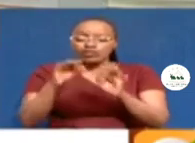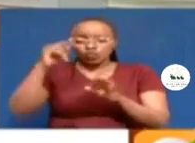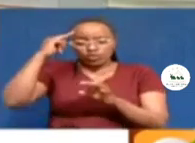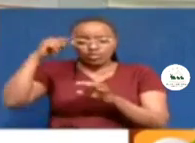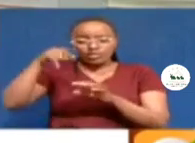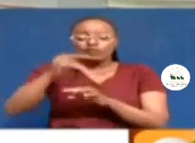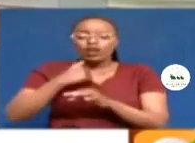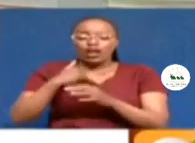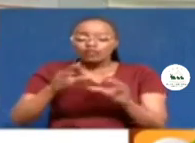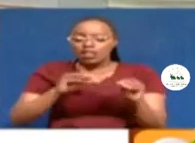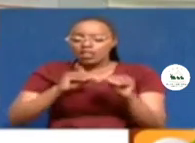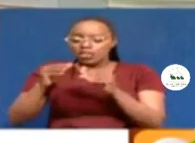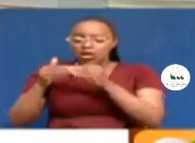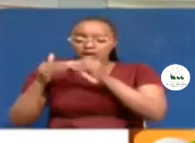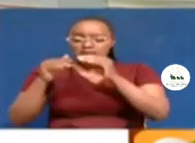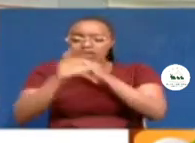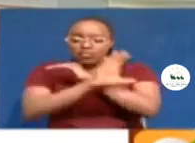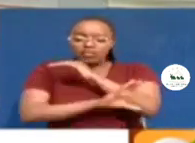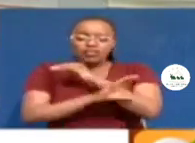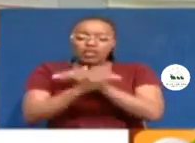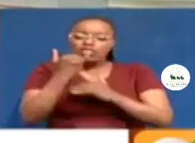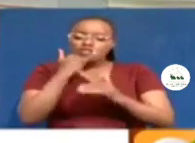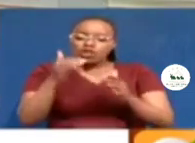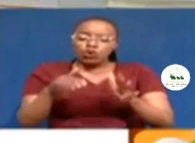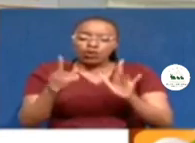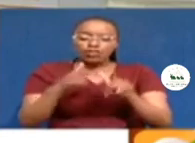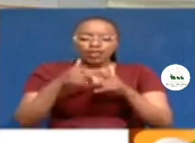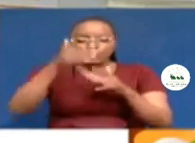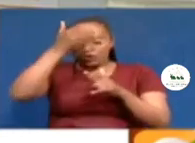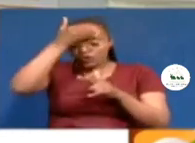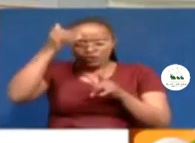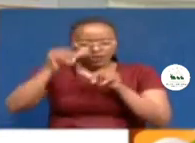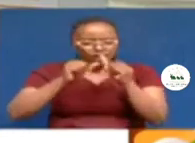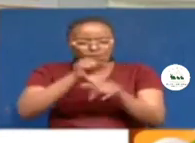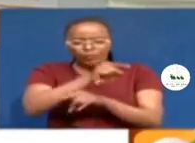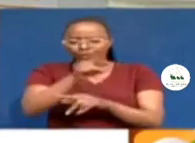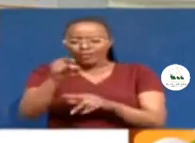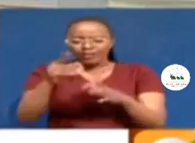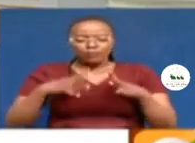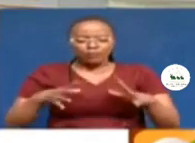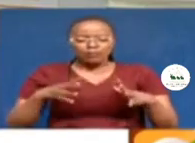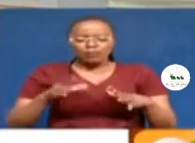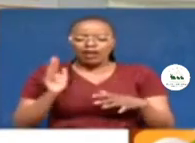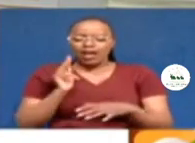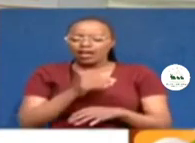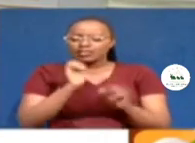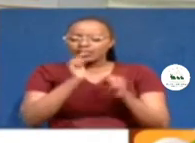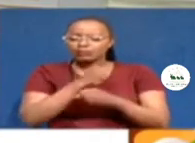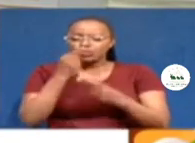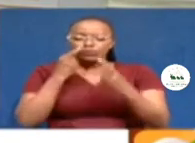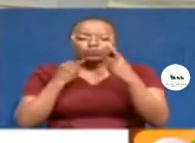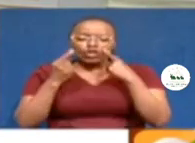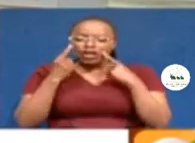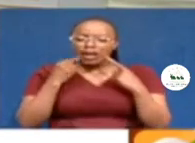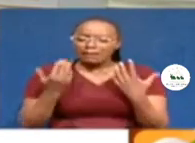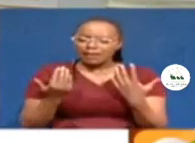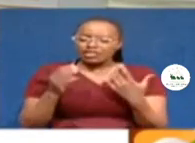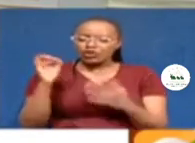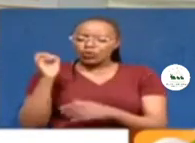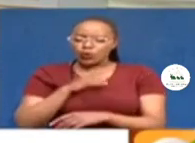they are taking the country on the wrong course, we forget about them. We cannot be lamenting